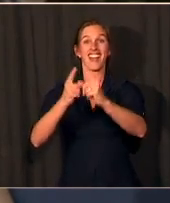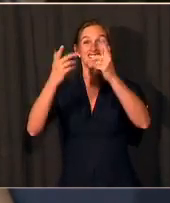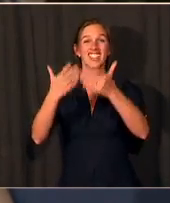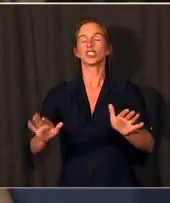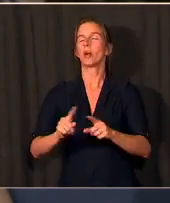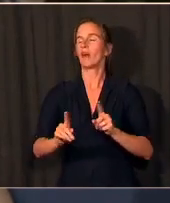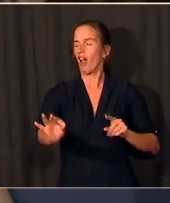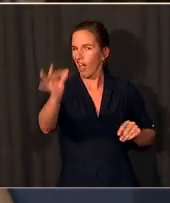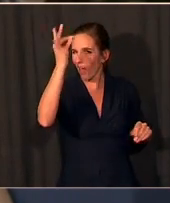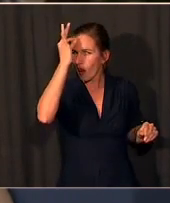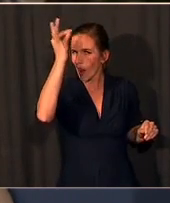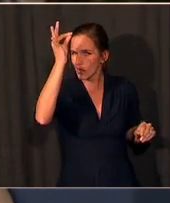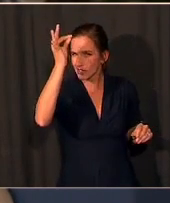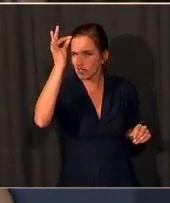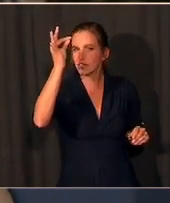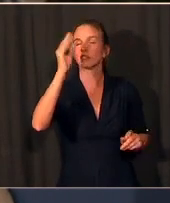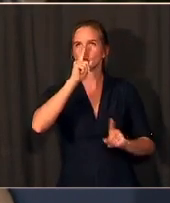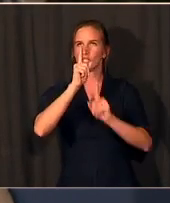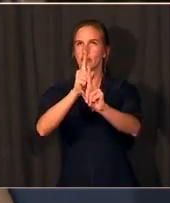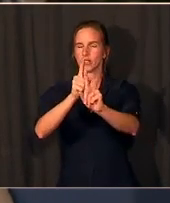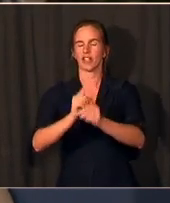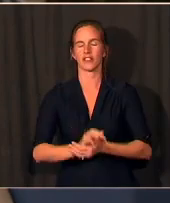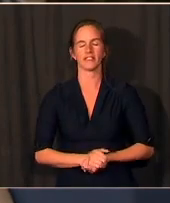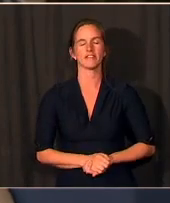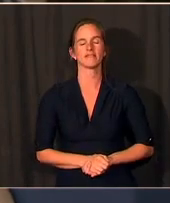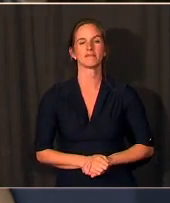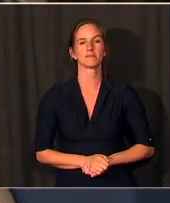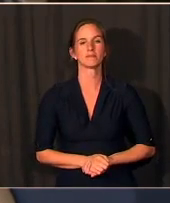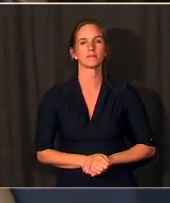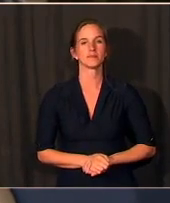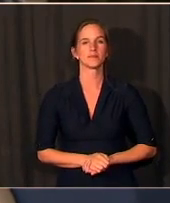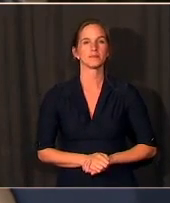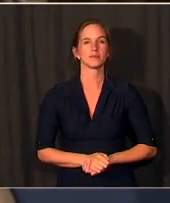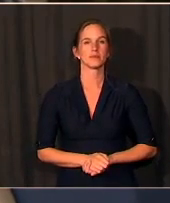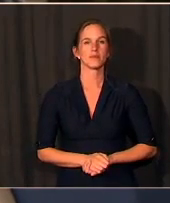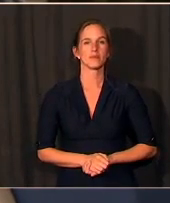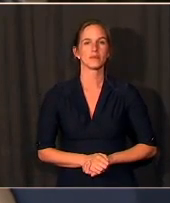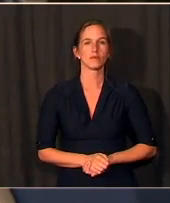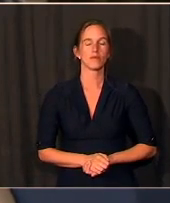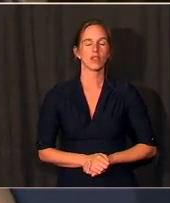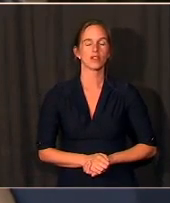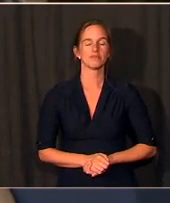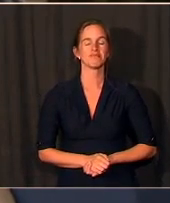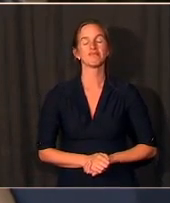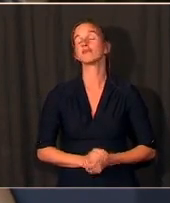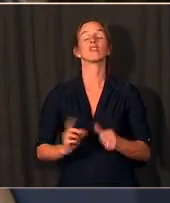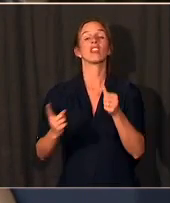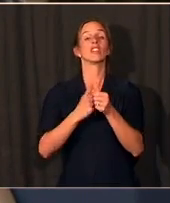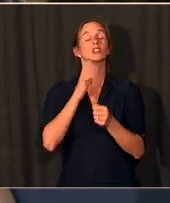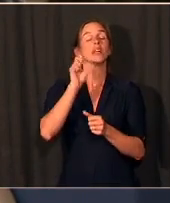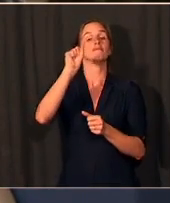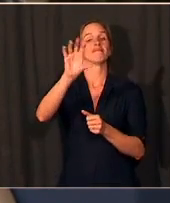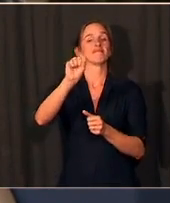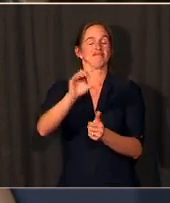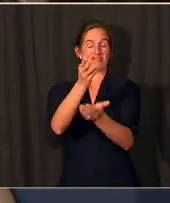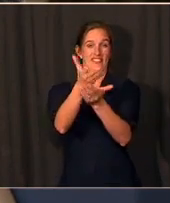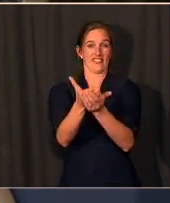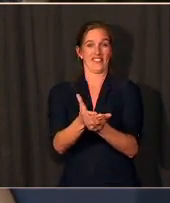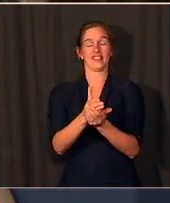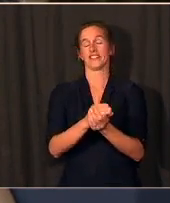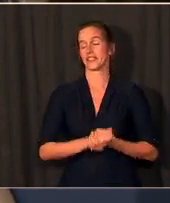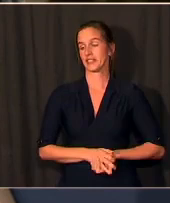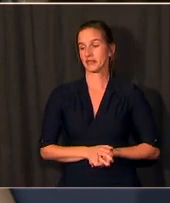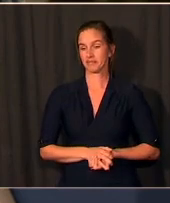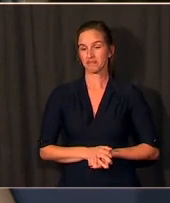close to the objective. Let me share with you some facts. If I look at the vaccine side,